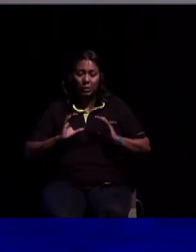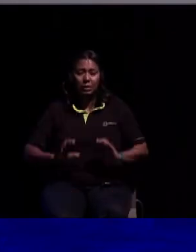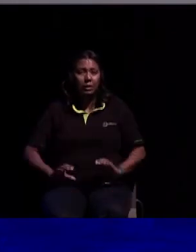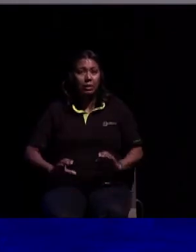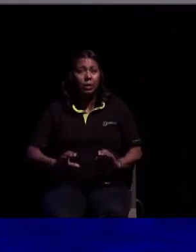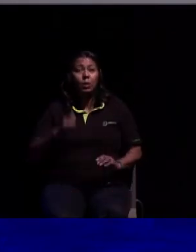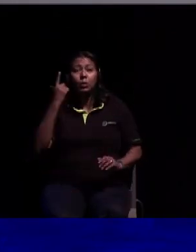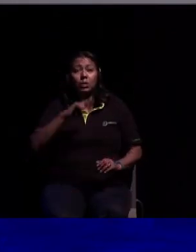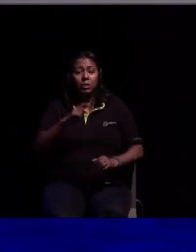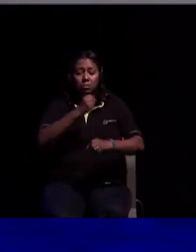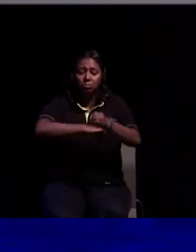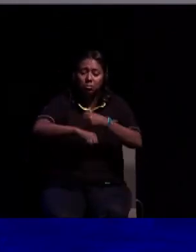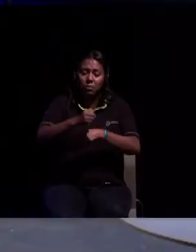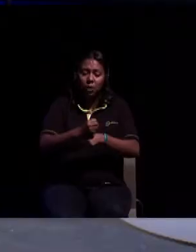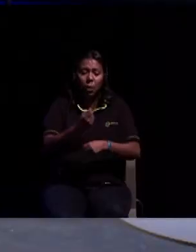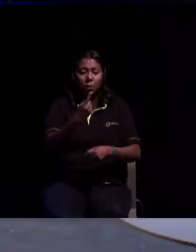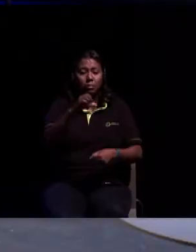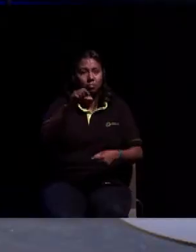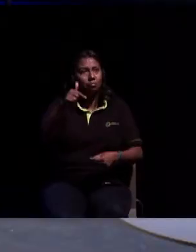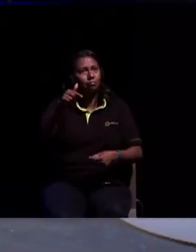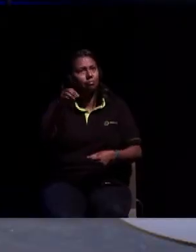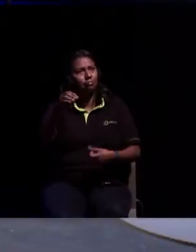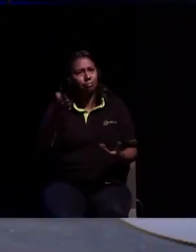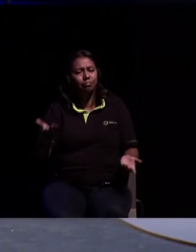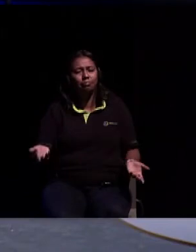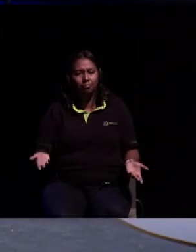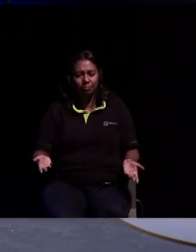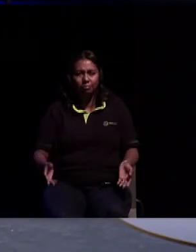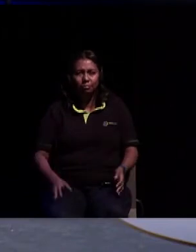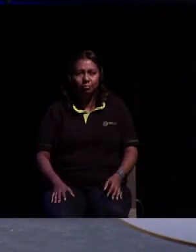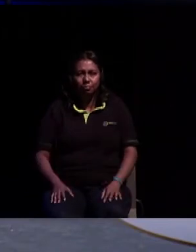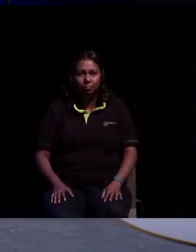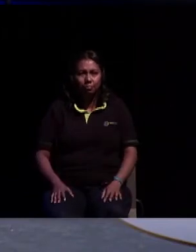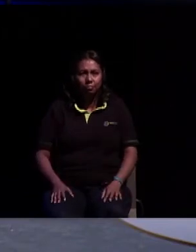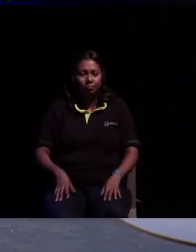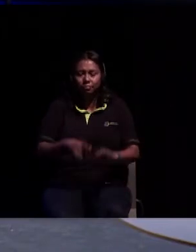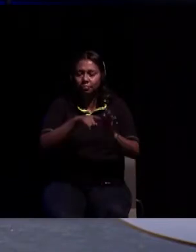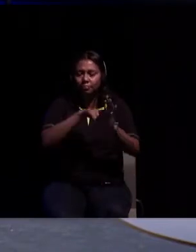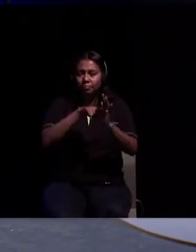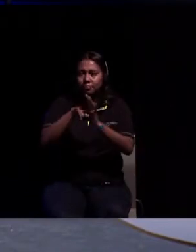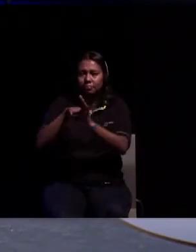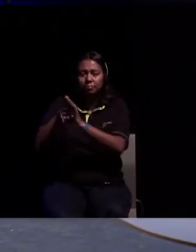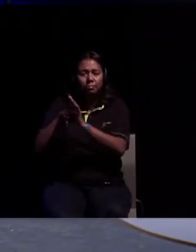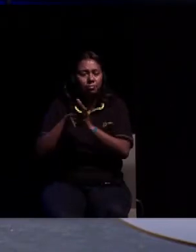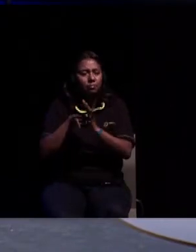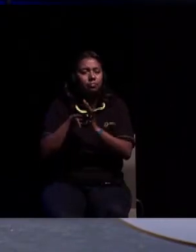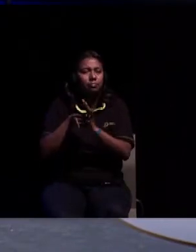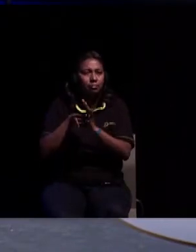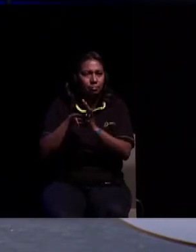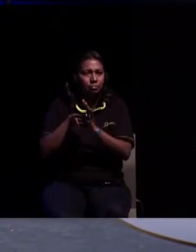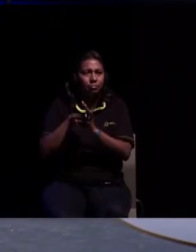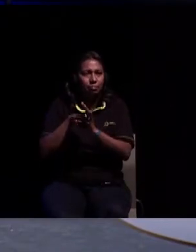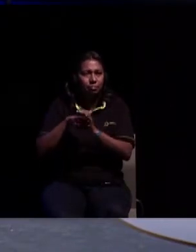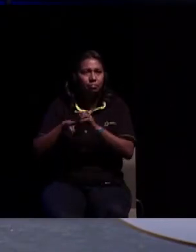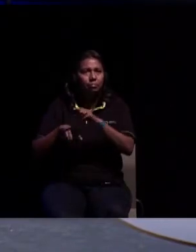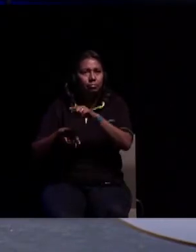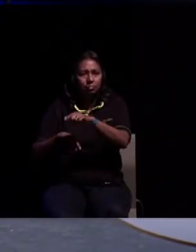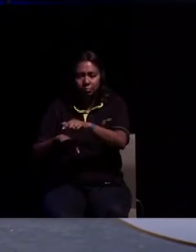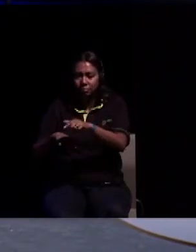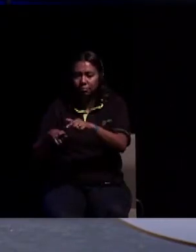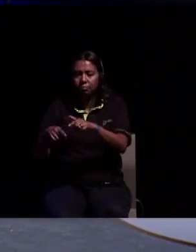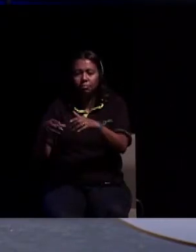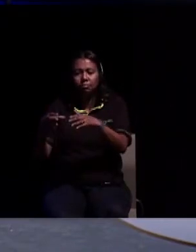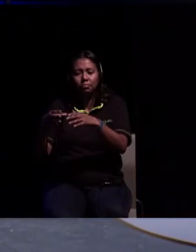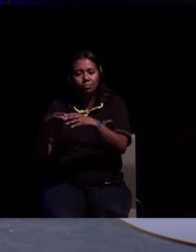recent. When you look at the statistics on Aboriginal people, they suffer premature death rates. They live